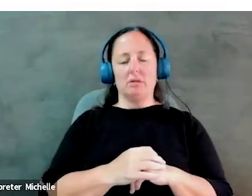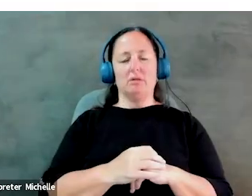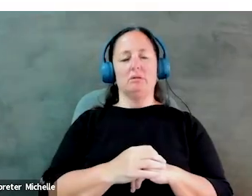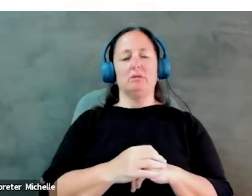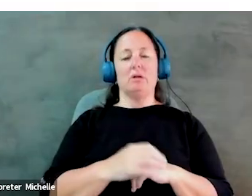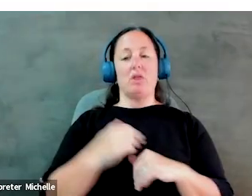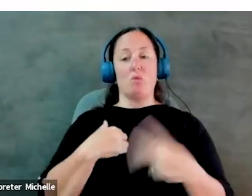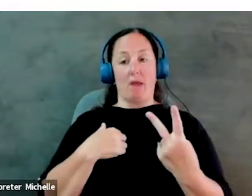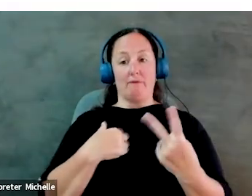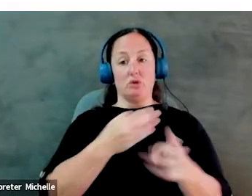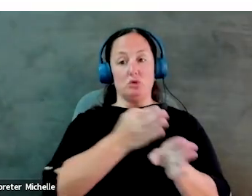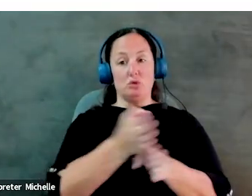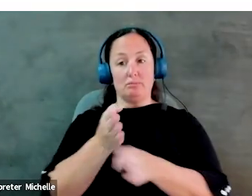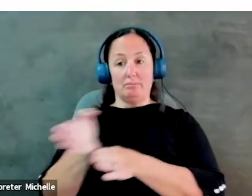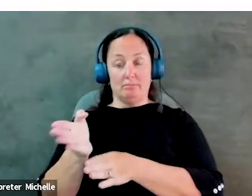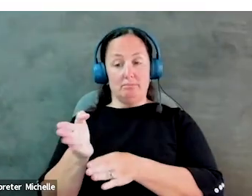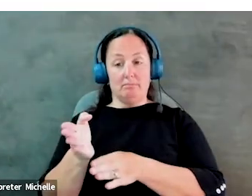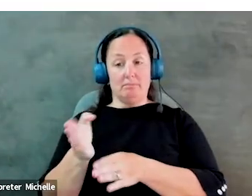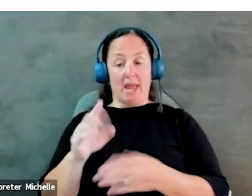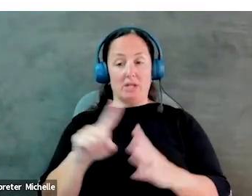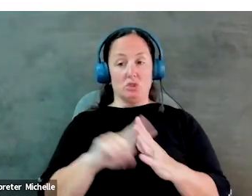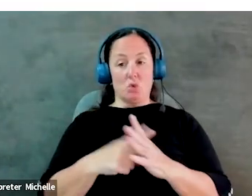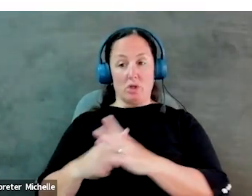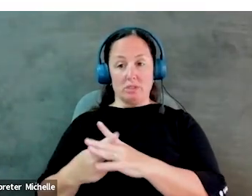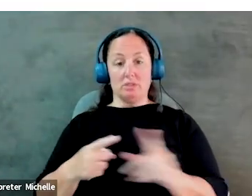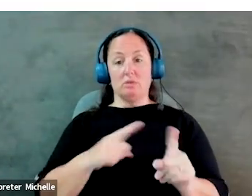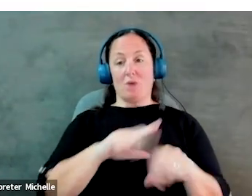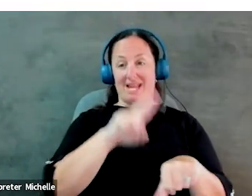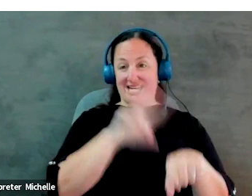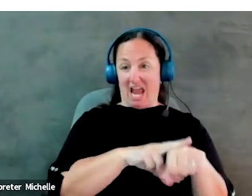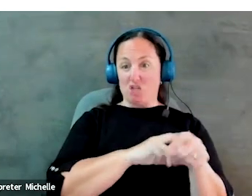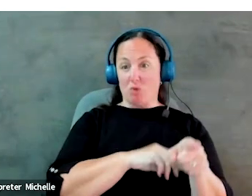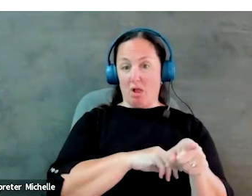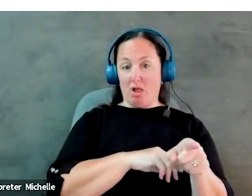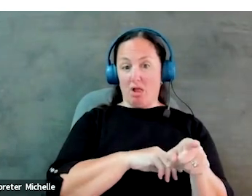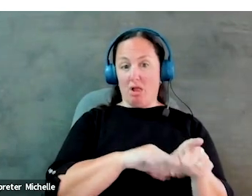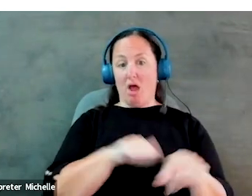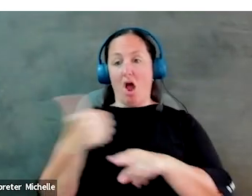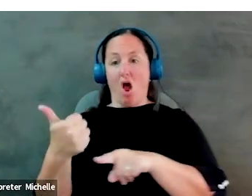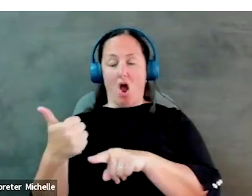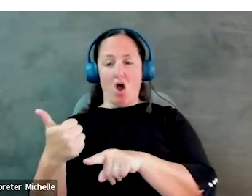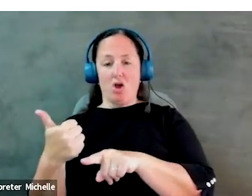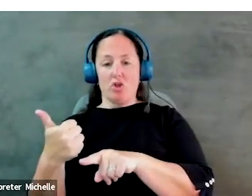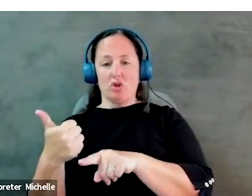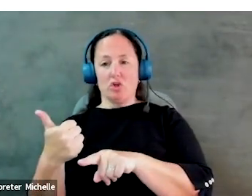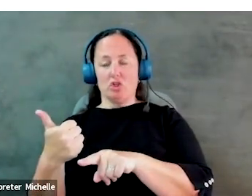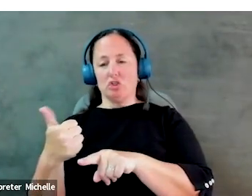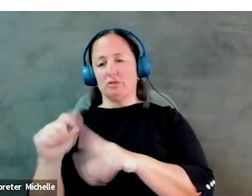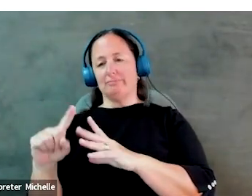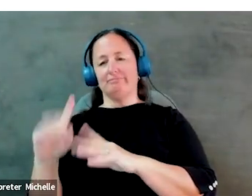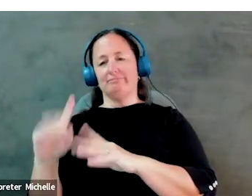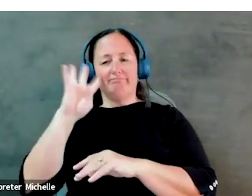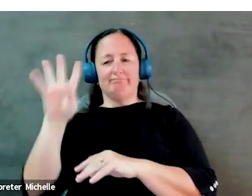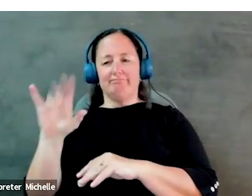Now, they have two main sources. One is natural sources, and the other one is anthropogenics